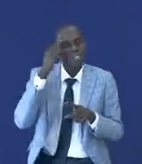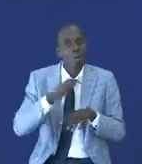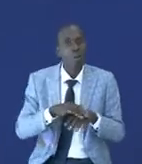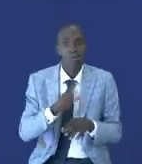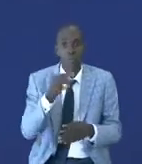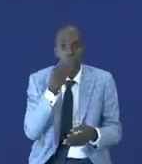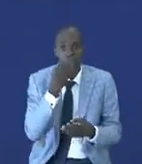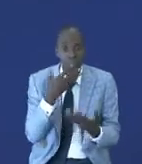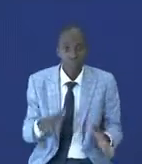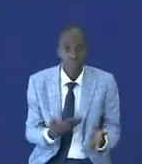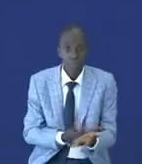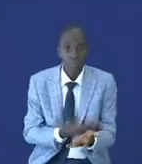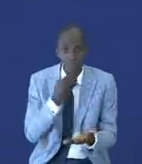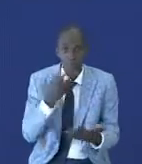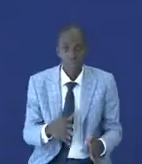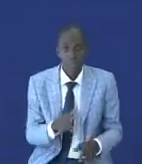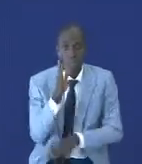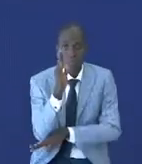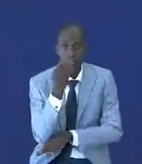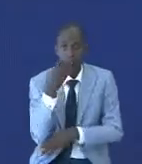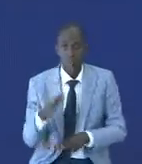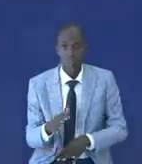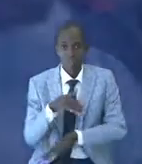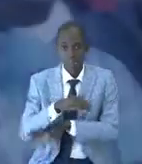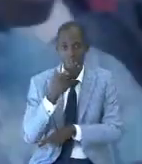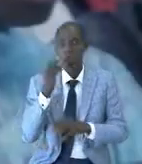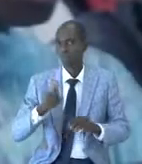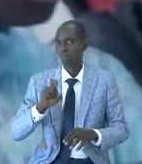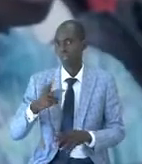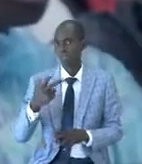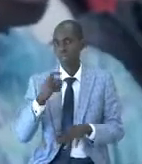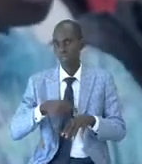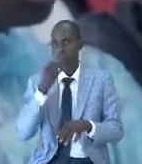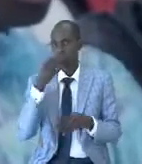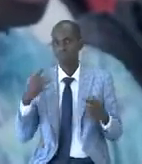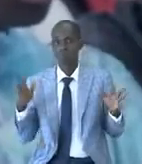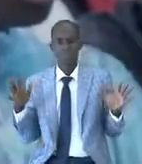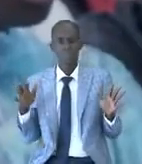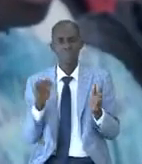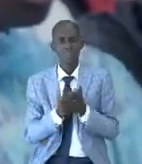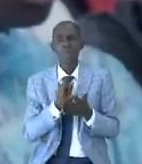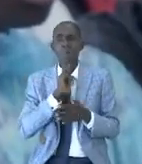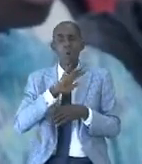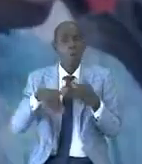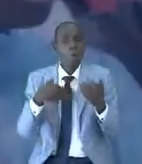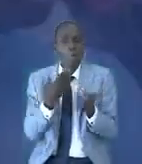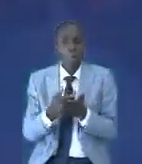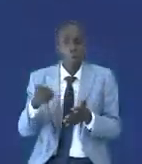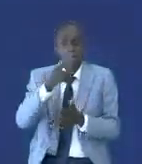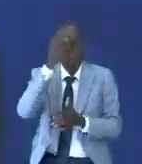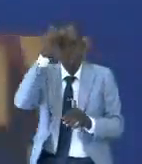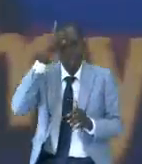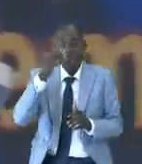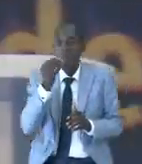lunch and dinner. Once they have that, their little circle is all right. They can only think of